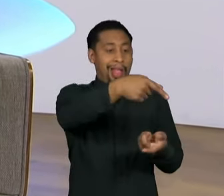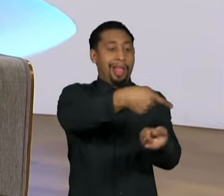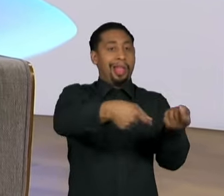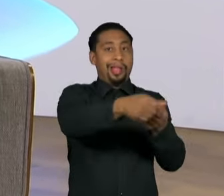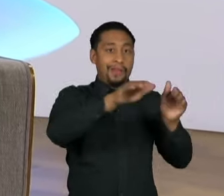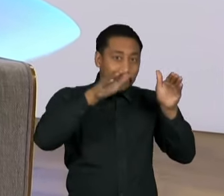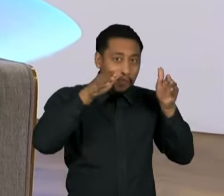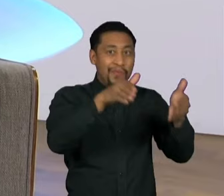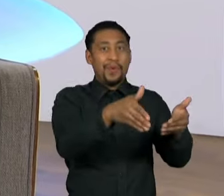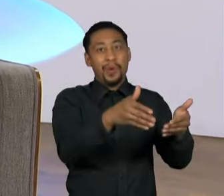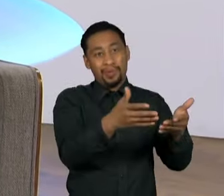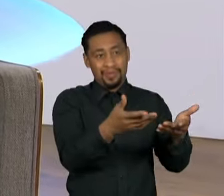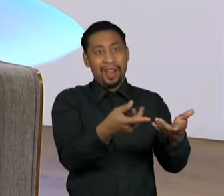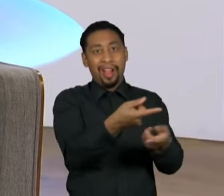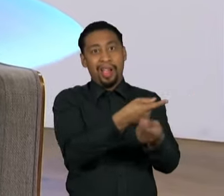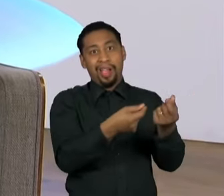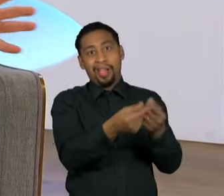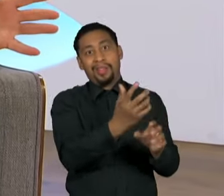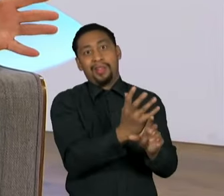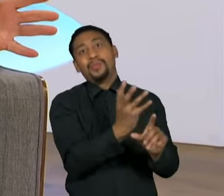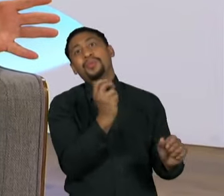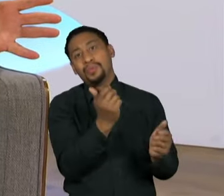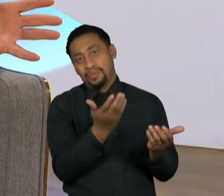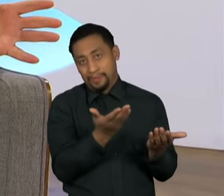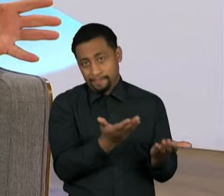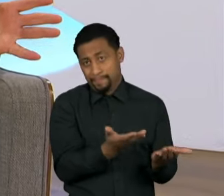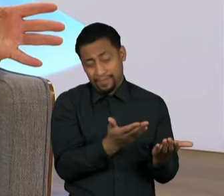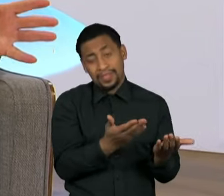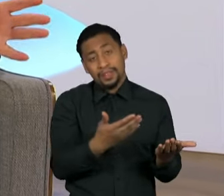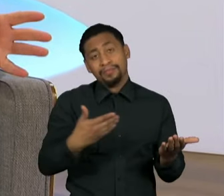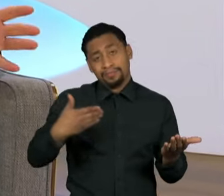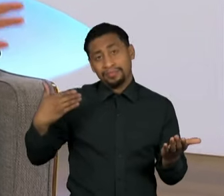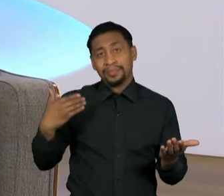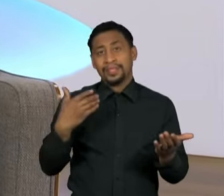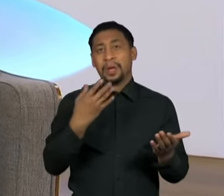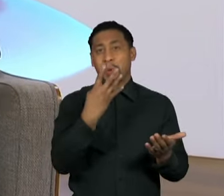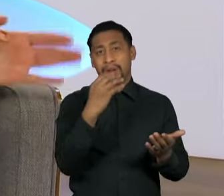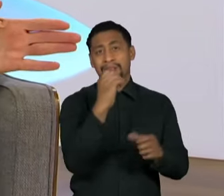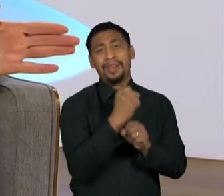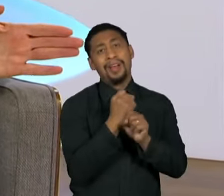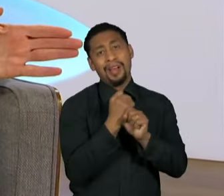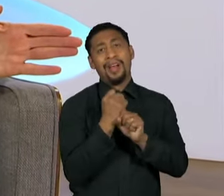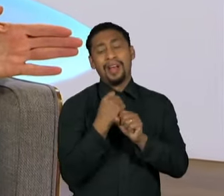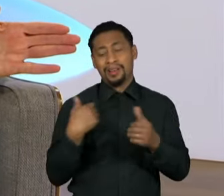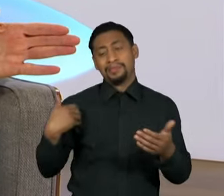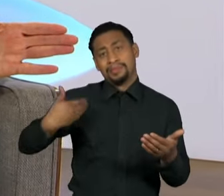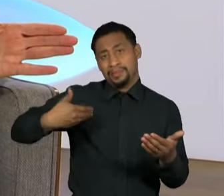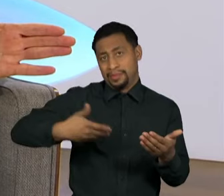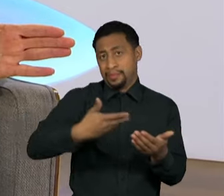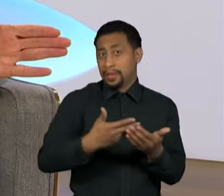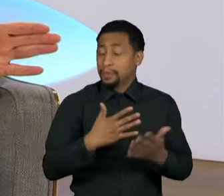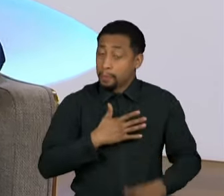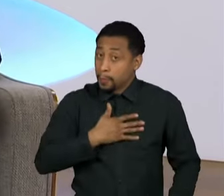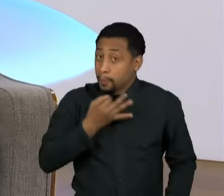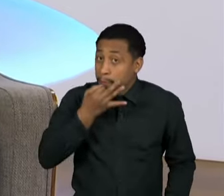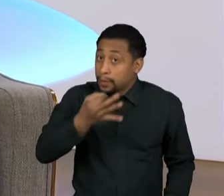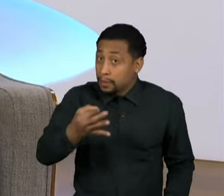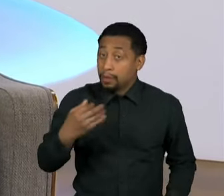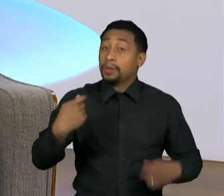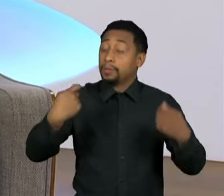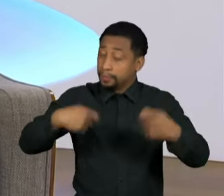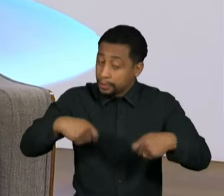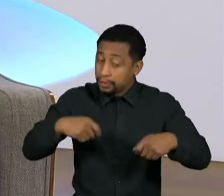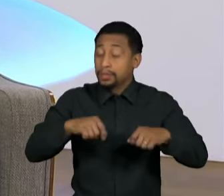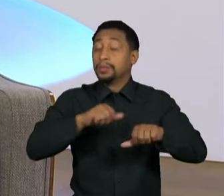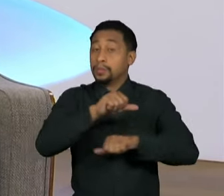finance-driven neoliberal globalization that predominated for the past four decades. That's what I think we need to reconsider. But